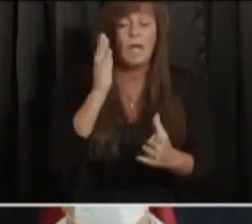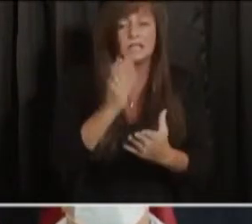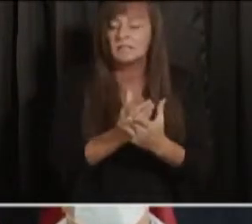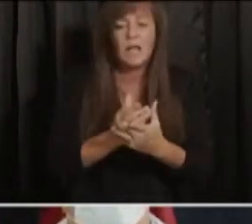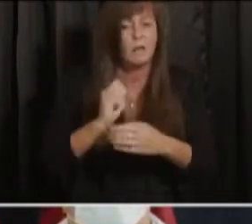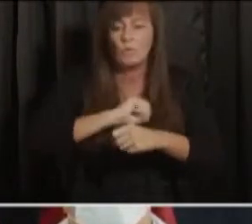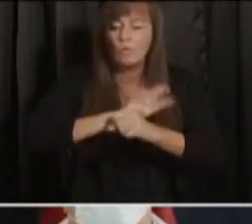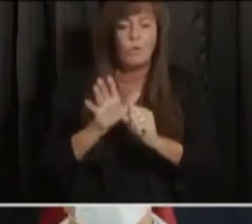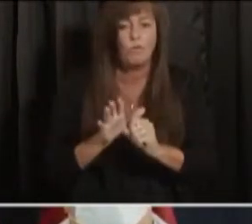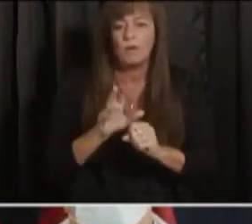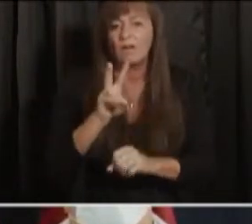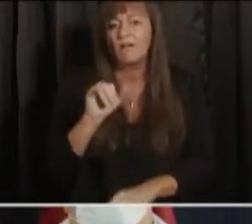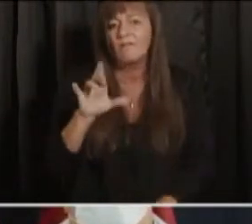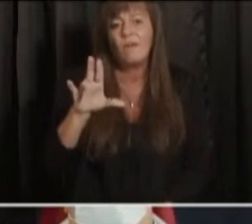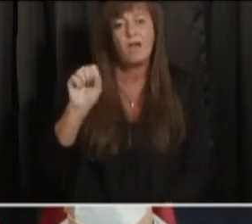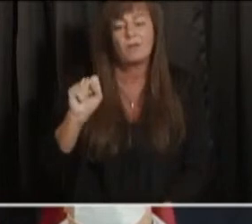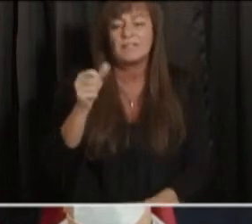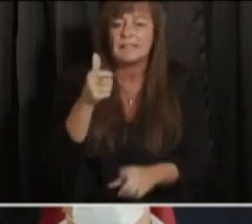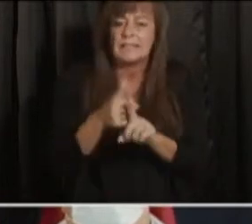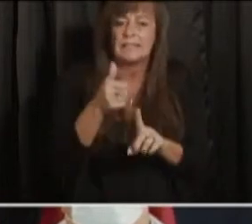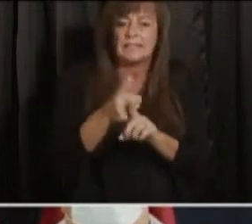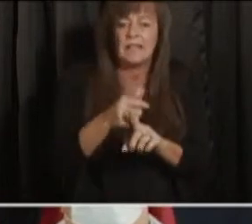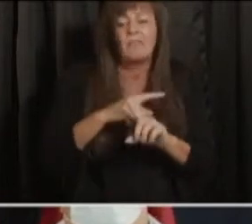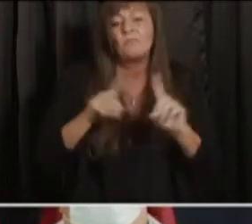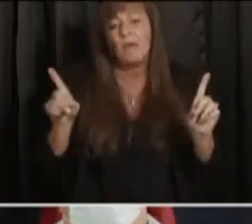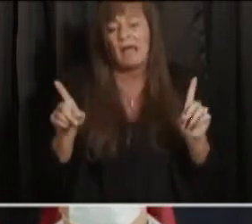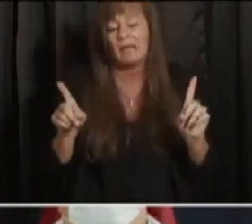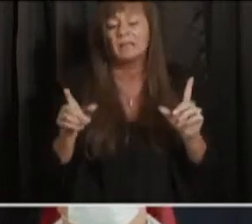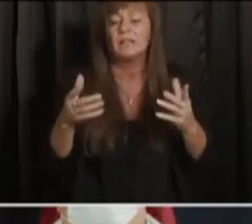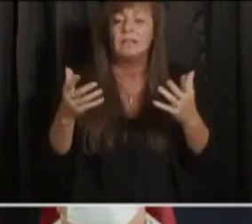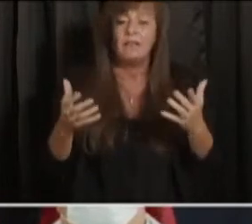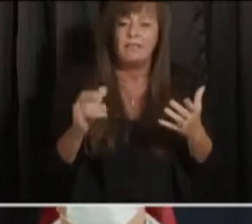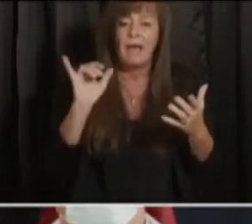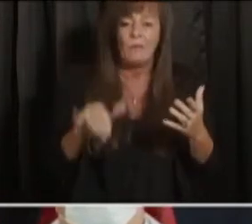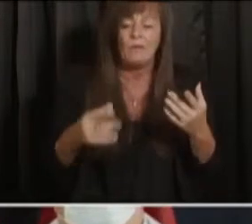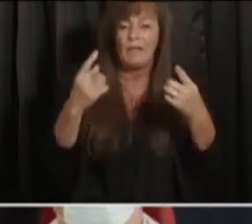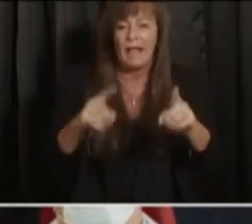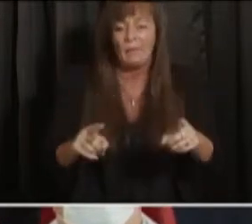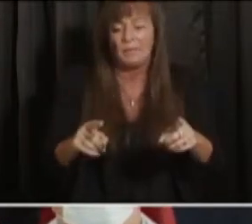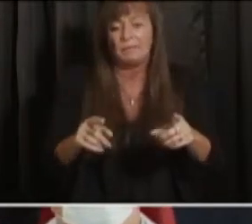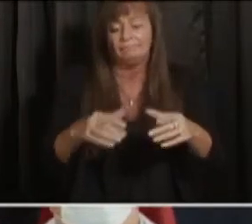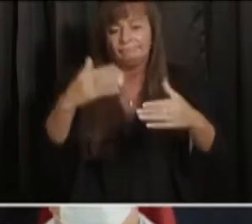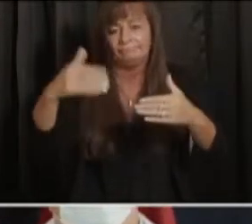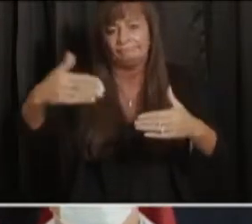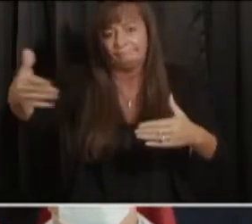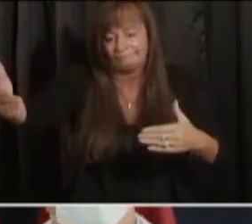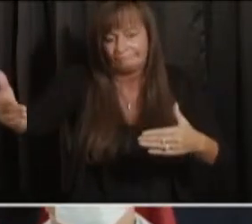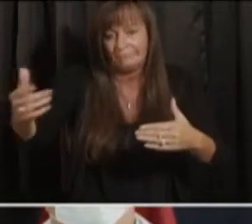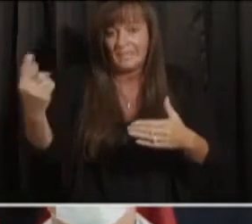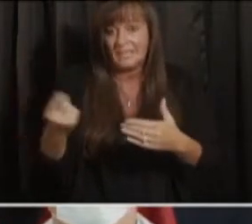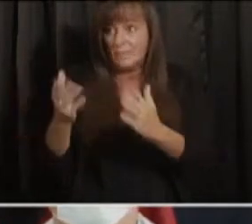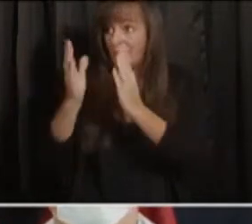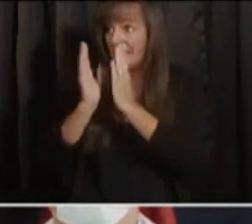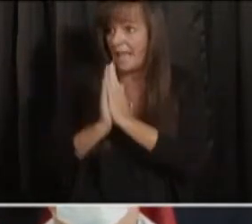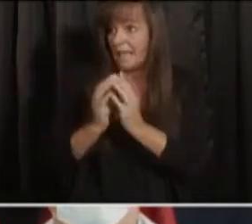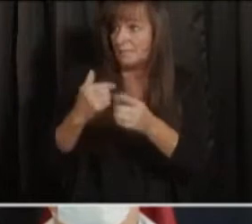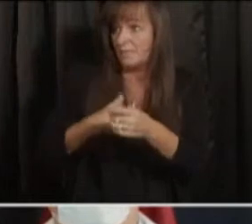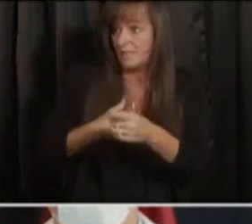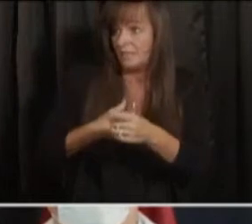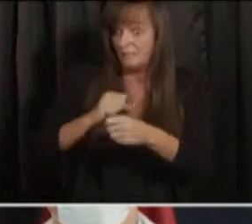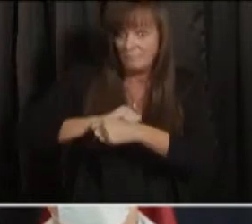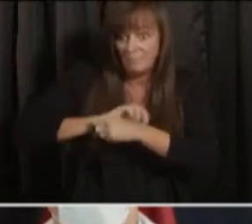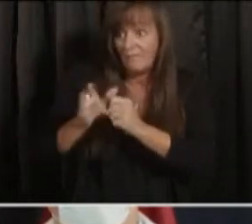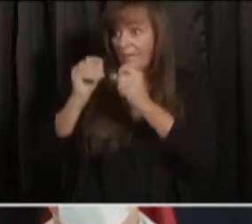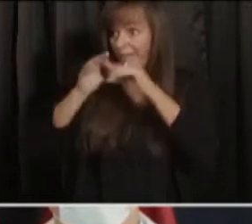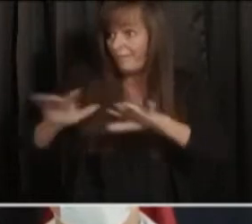It will move from pandemic to endemic, but we are not there yet. Somebody asked me the other day, is the pandemic over? When we have